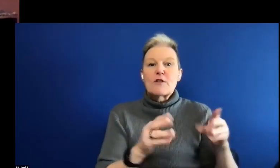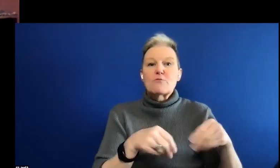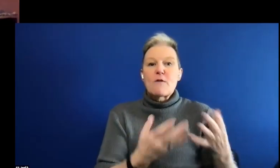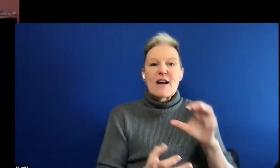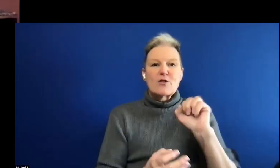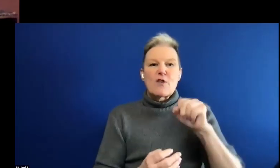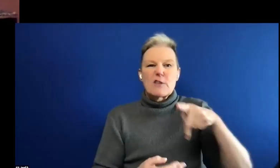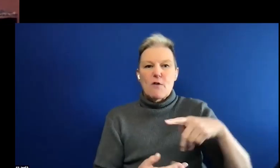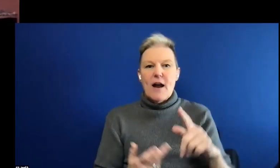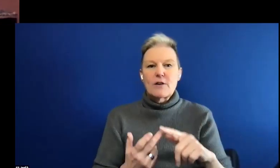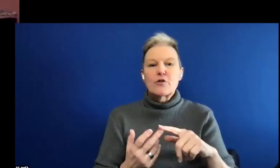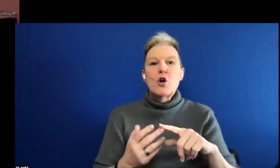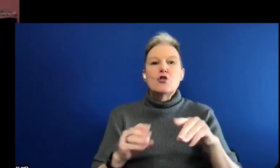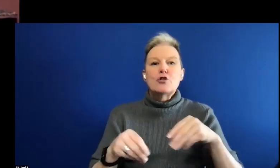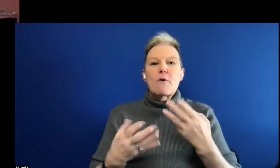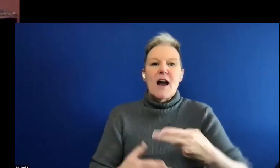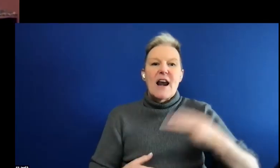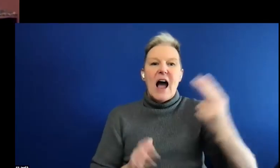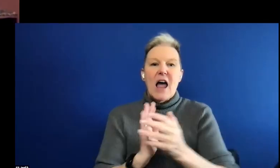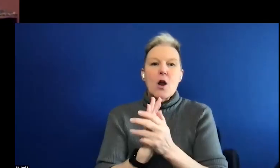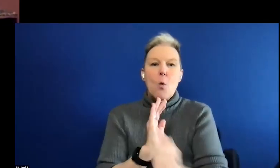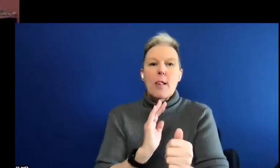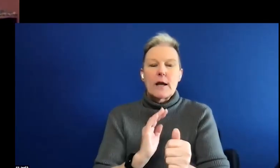to deliver high quality services?